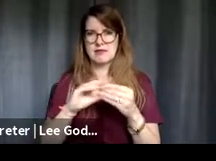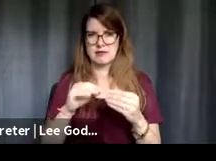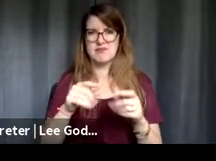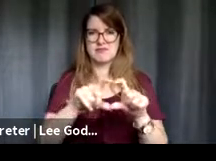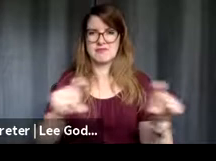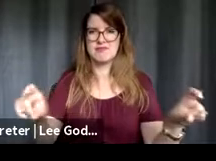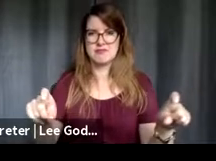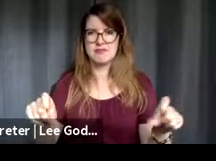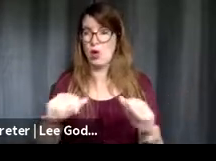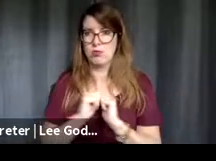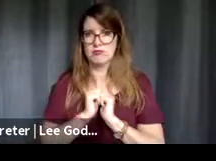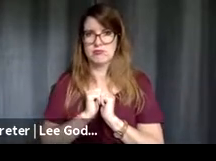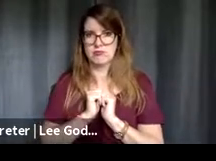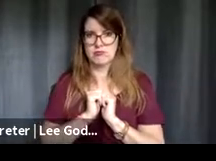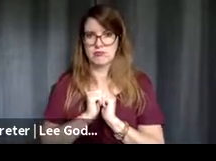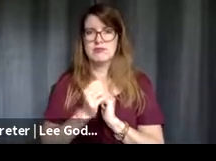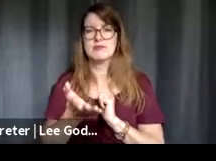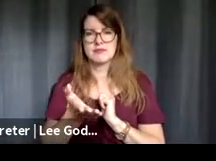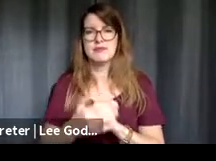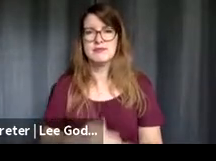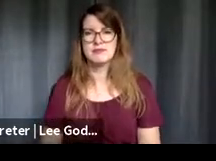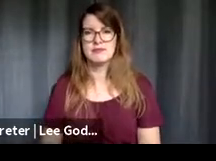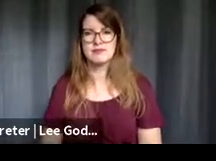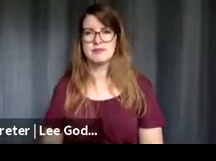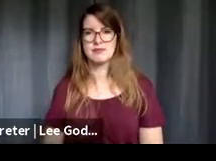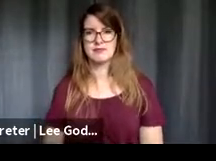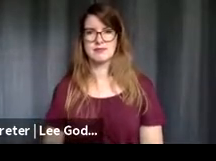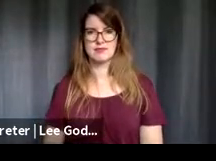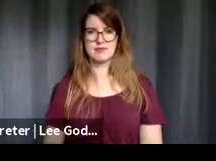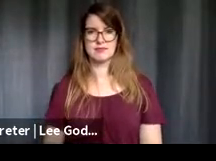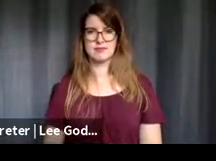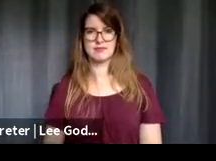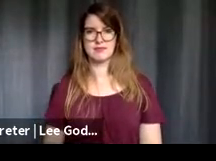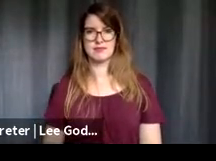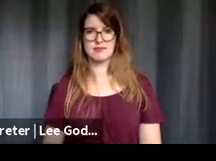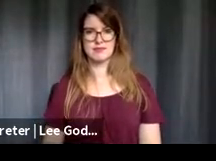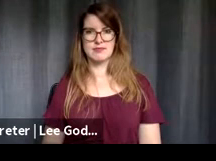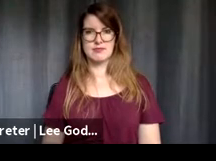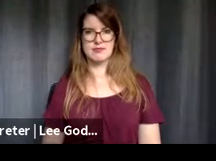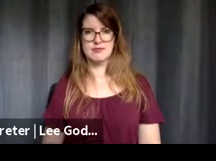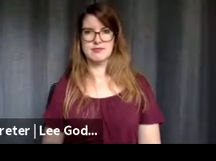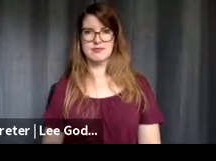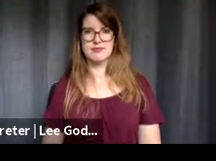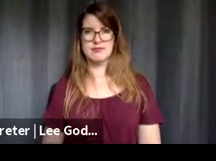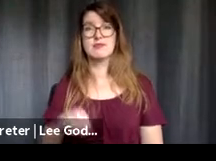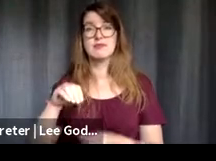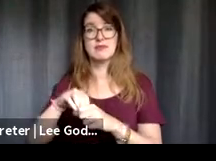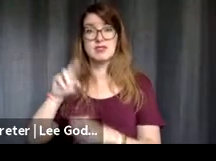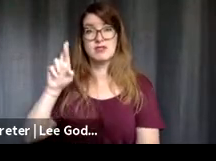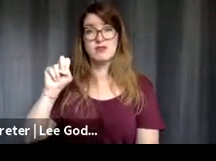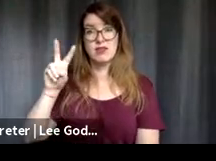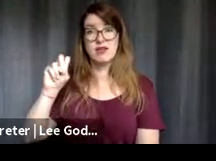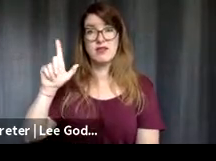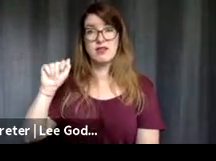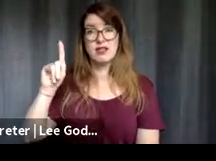one husband, Christ. And if you read in the book of Revelation, it says Jesus and his bride, the church, are going to be made